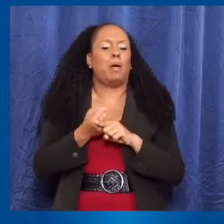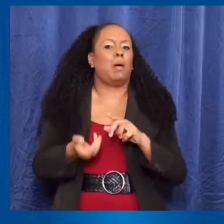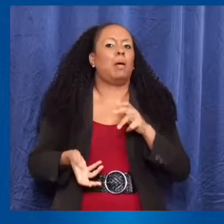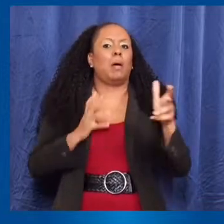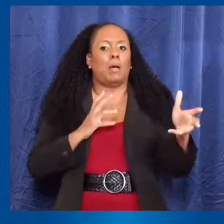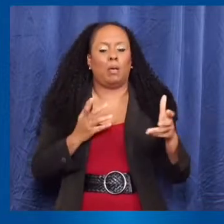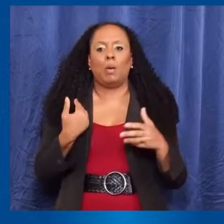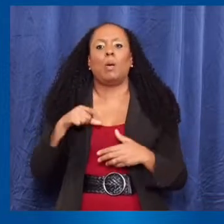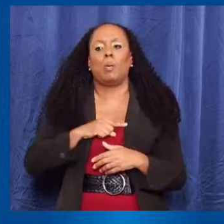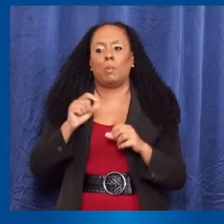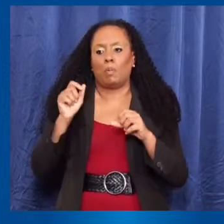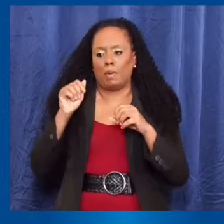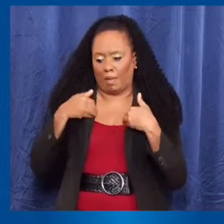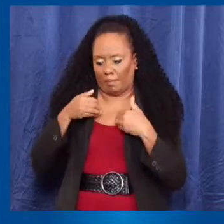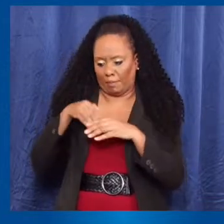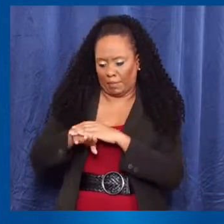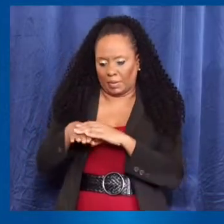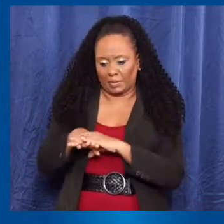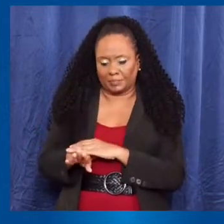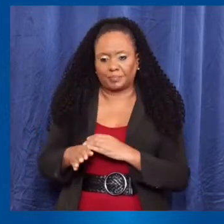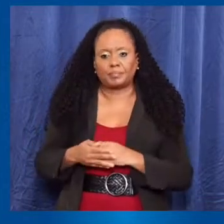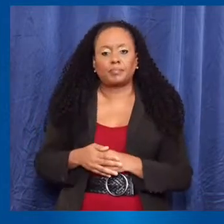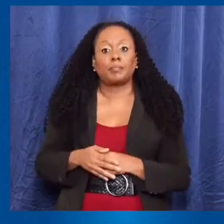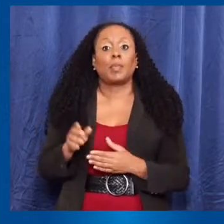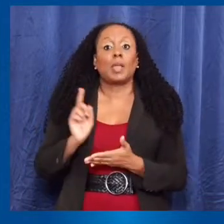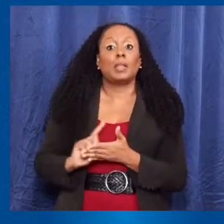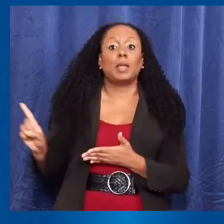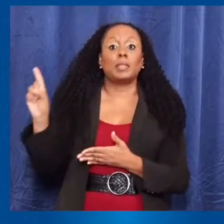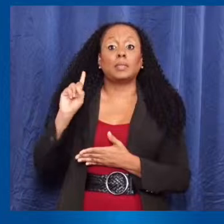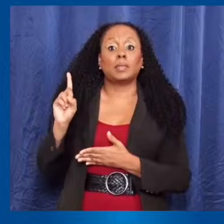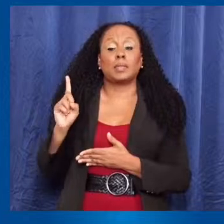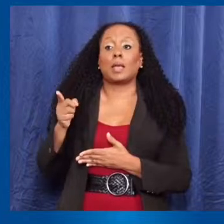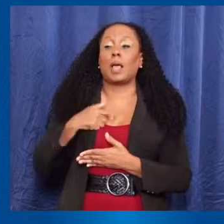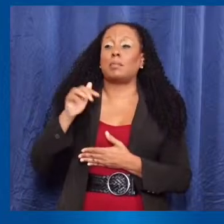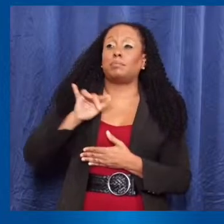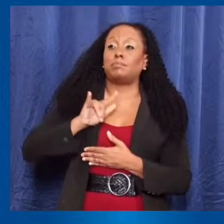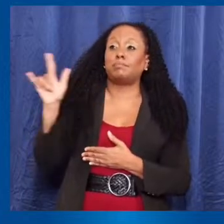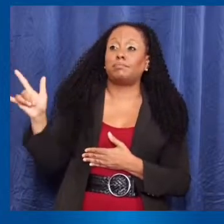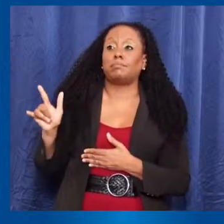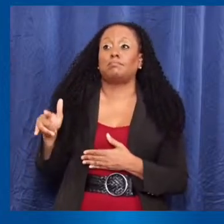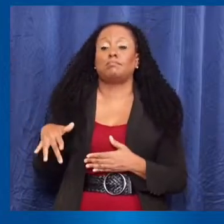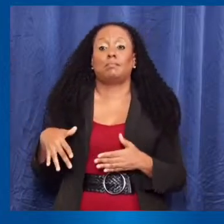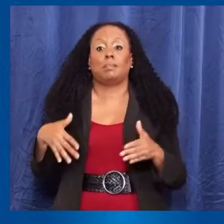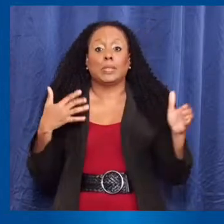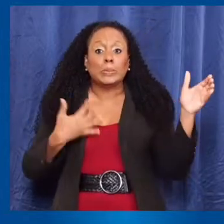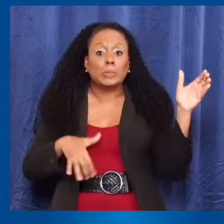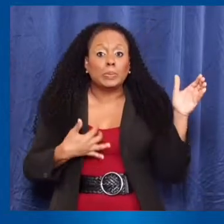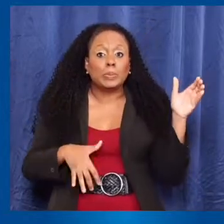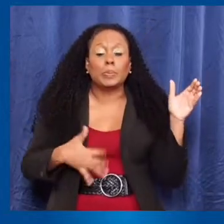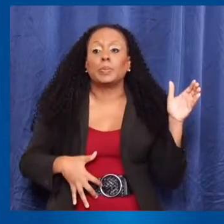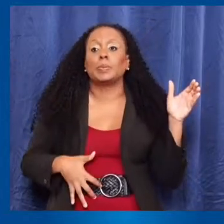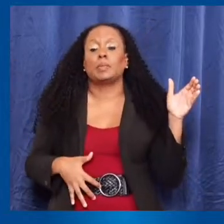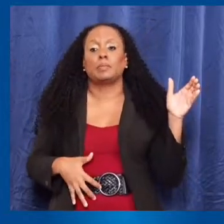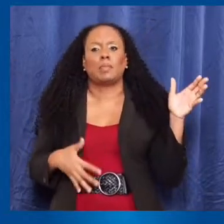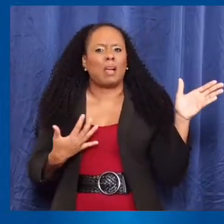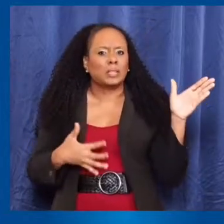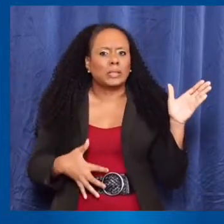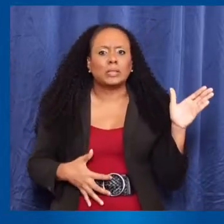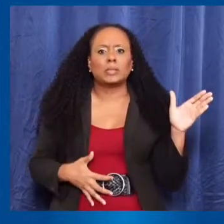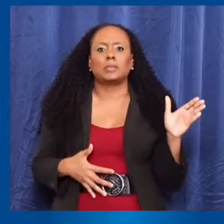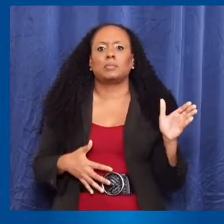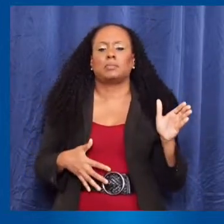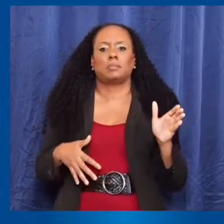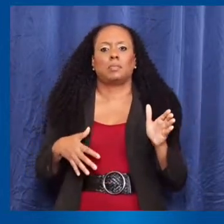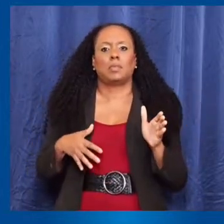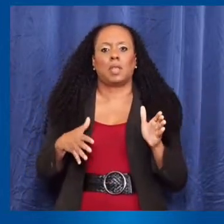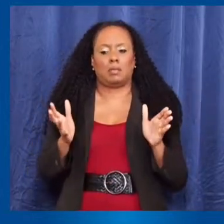world, across the community. As recent as last week in Buenos Aires at the CELAC meeting, the meeting of Summit of Latin